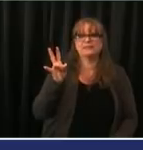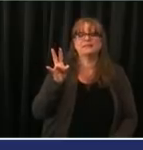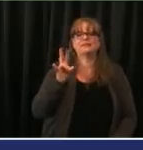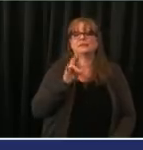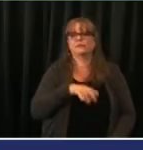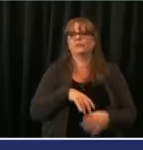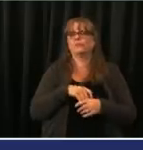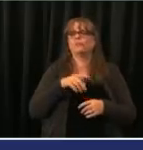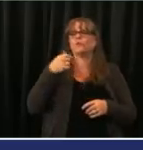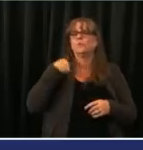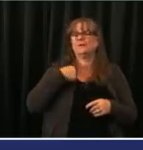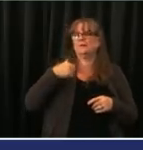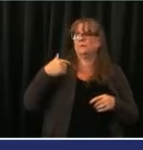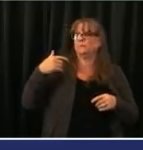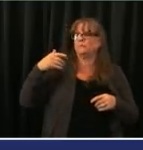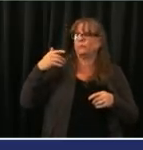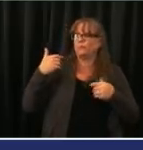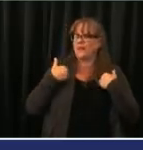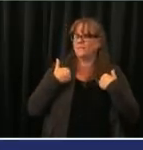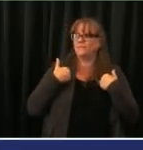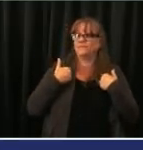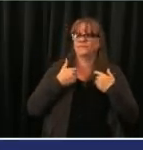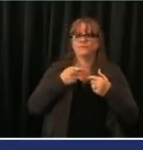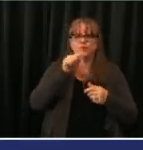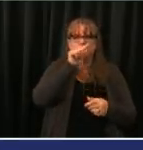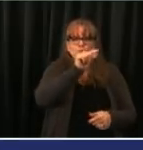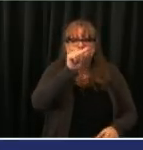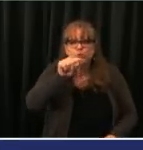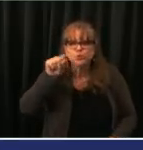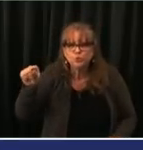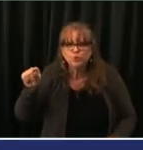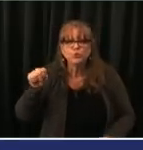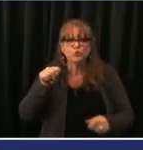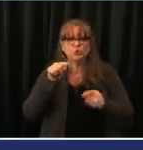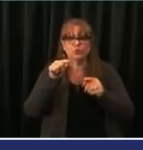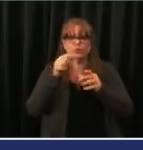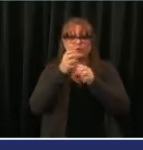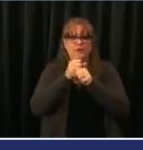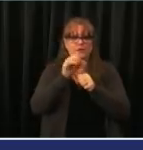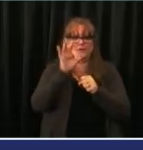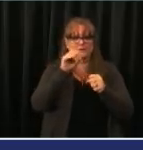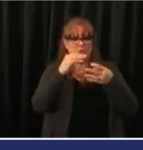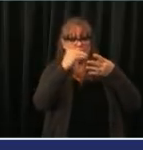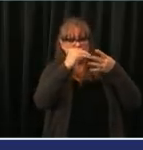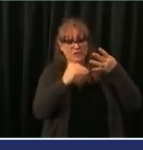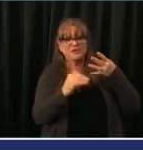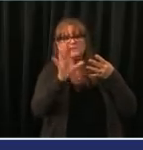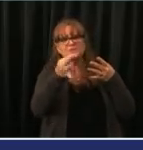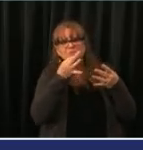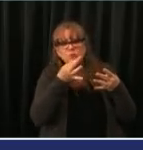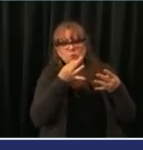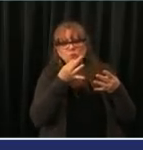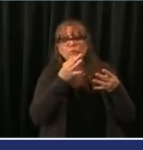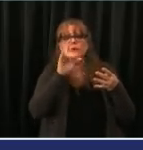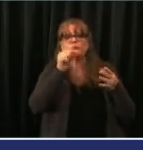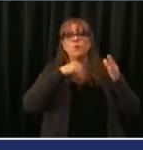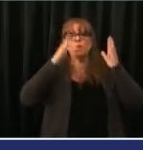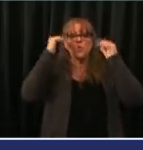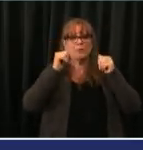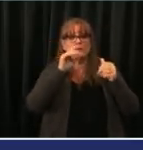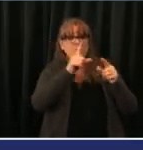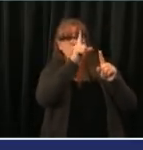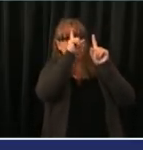70 will have that opportunity by the end of February, and we're hopeful that that's over 70%. I think it will be, and we would love, especially for those over 70, we'd love to